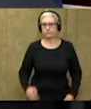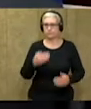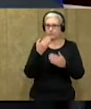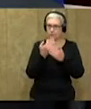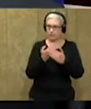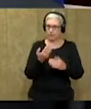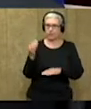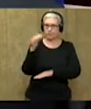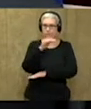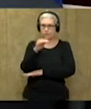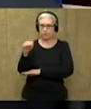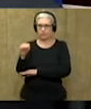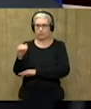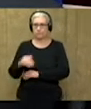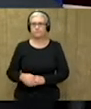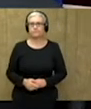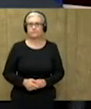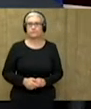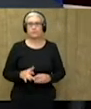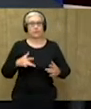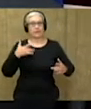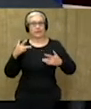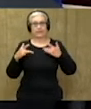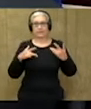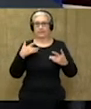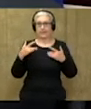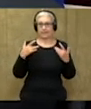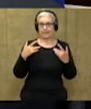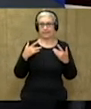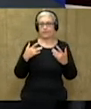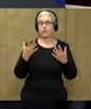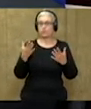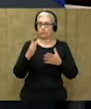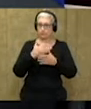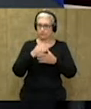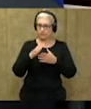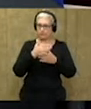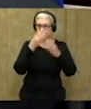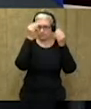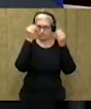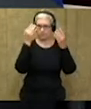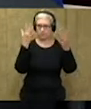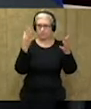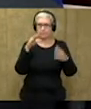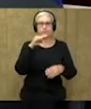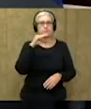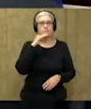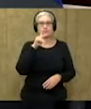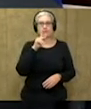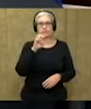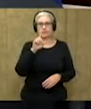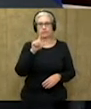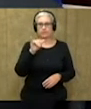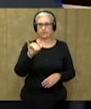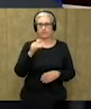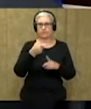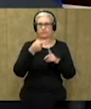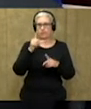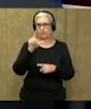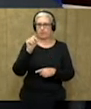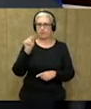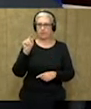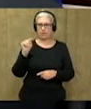Good afternoon, guys. We are really excited to come here and share some information with you. This is Mrs. Kelly from Lott Middle School, and I